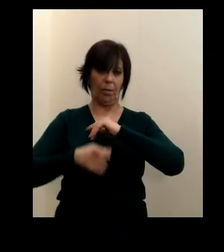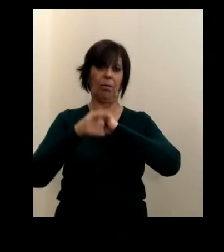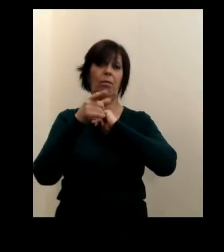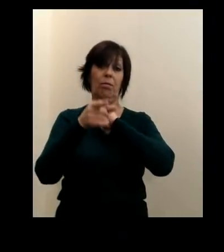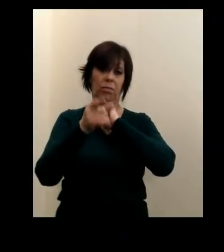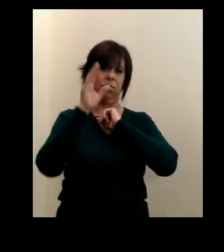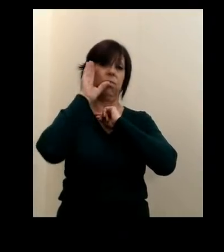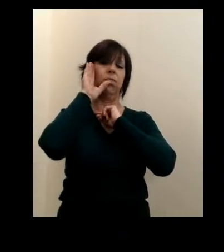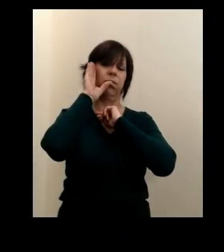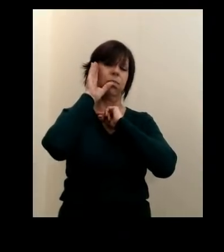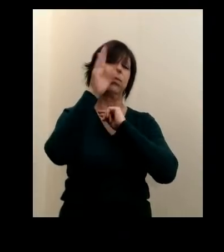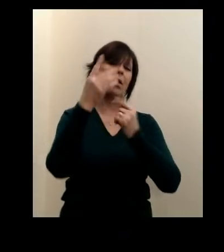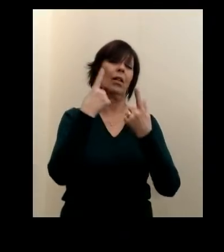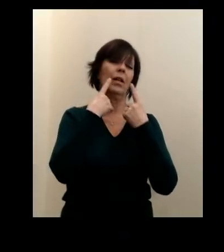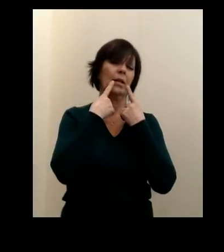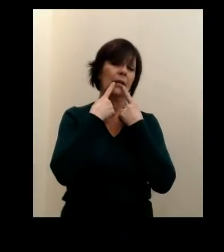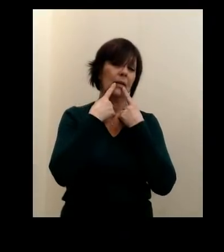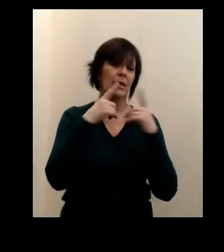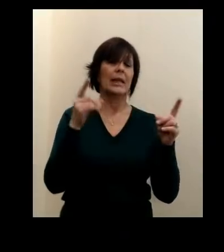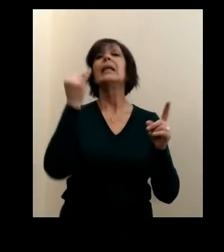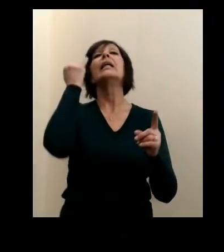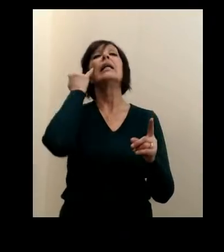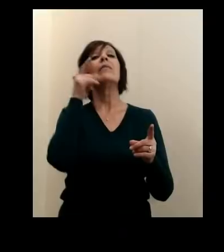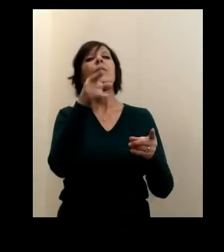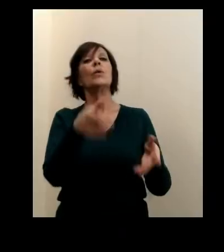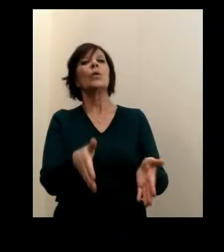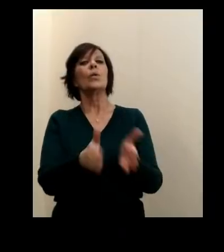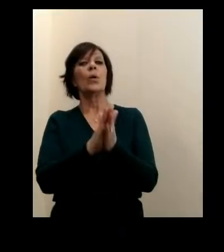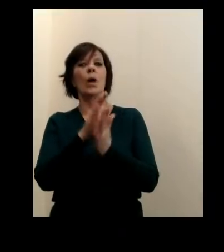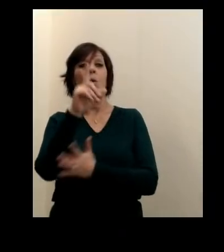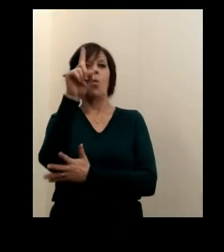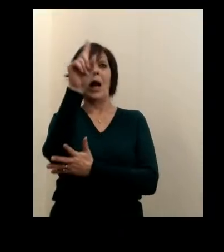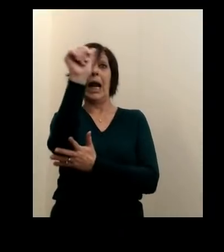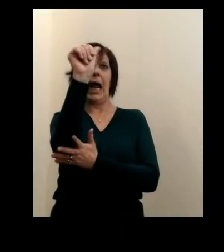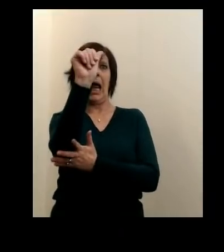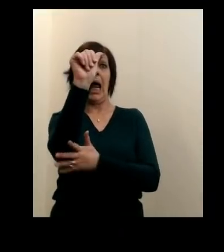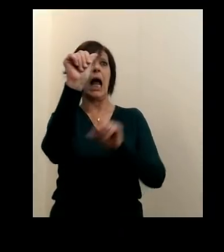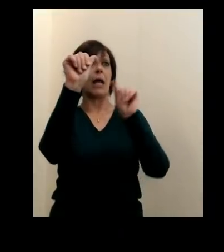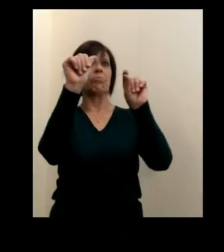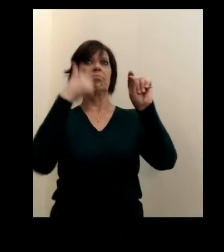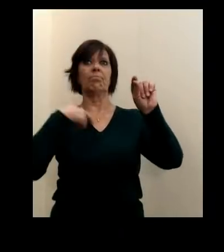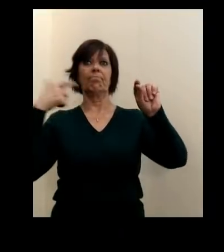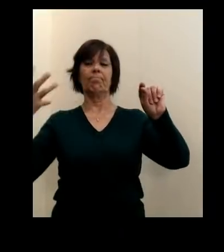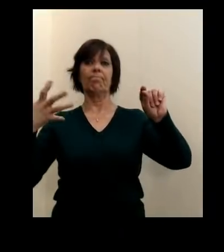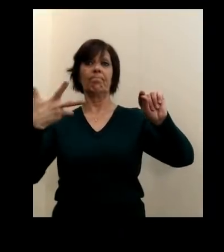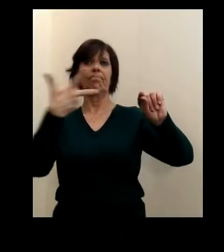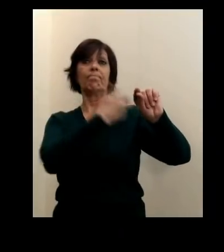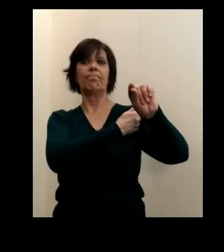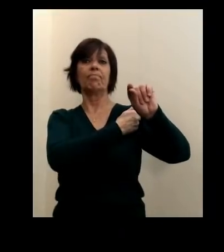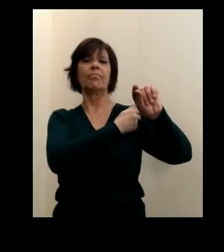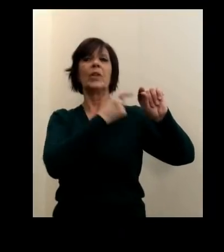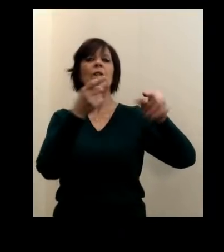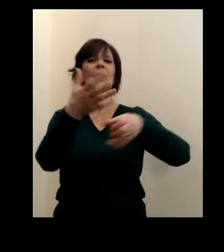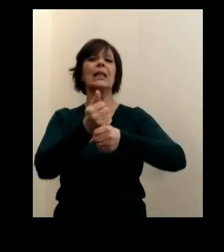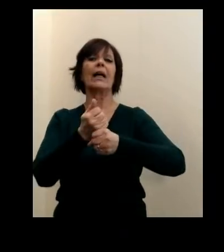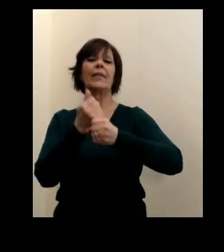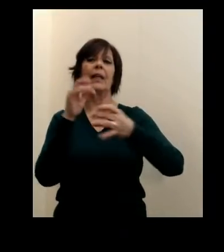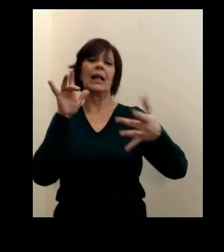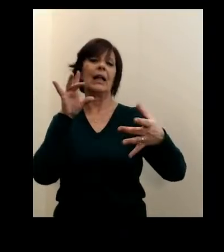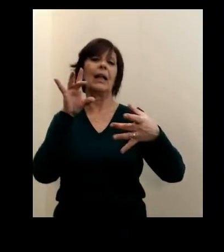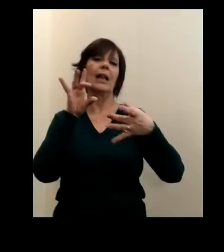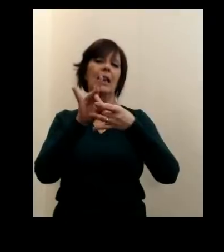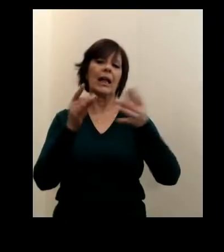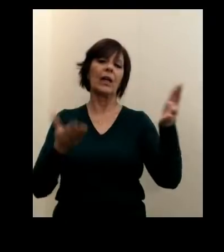and we will if you've requested as a 1A individual to get a vaccine, you will get that link through the Erie County Department of